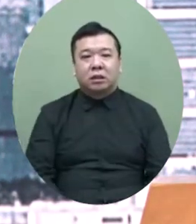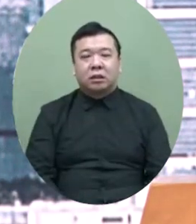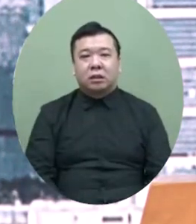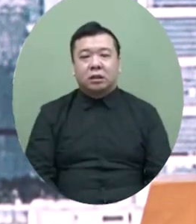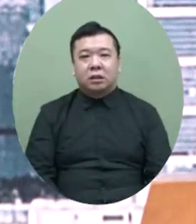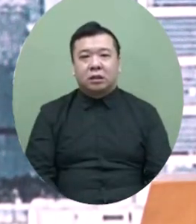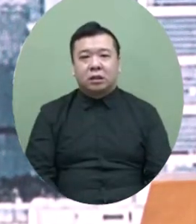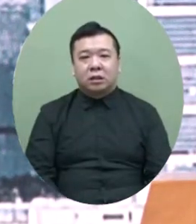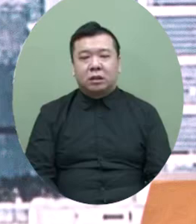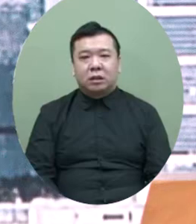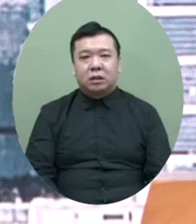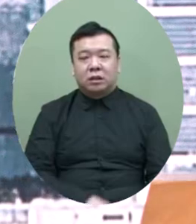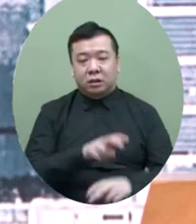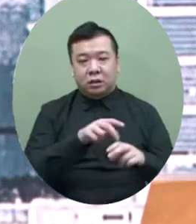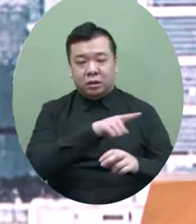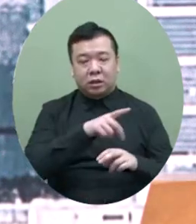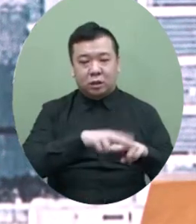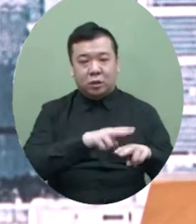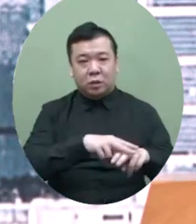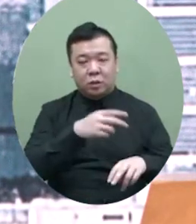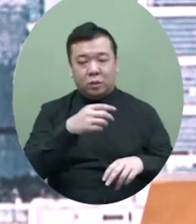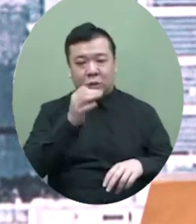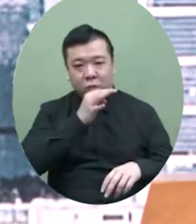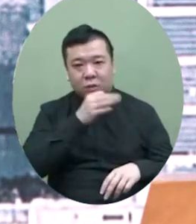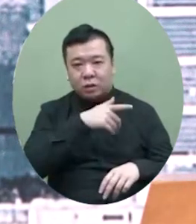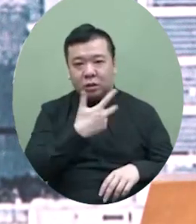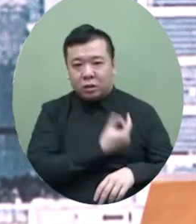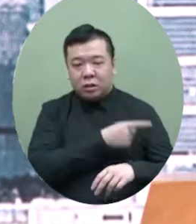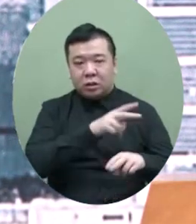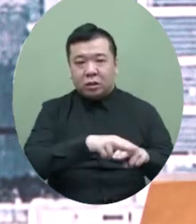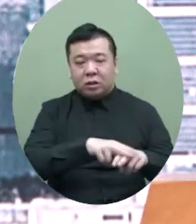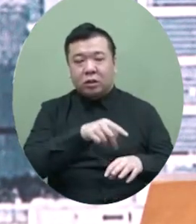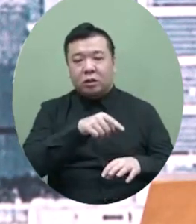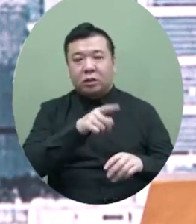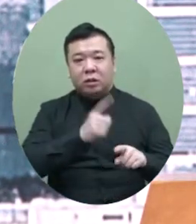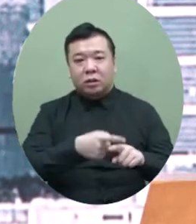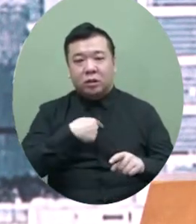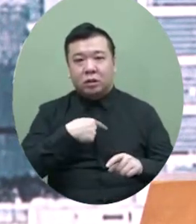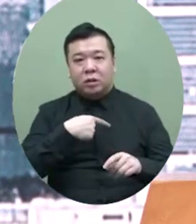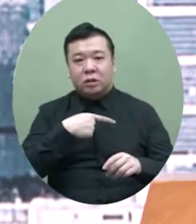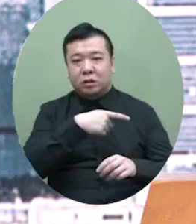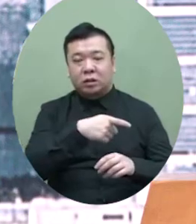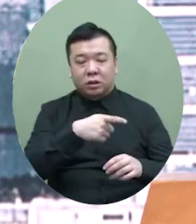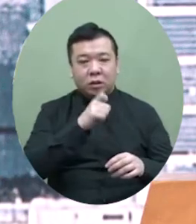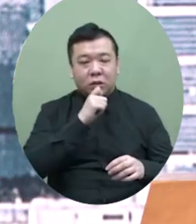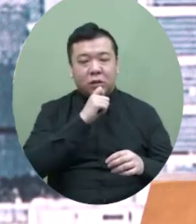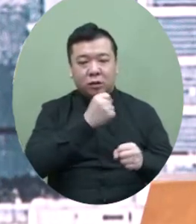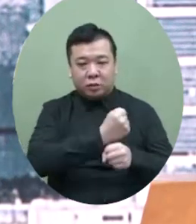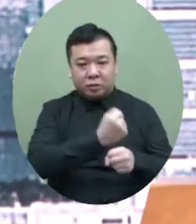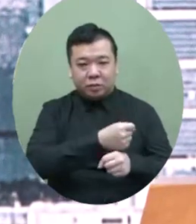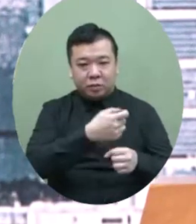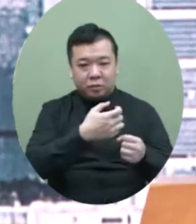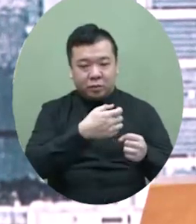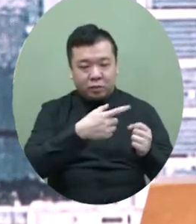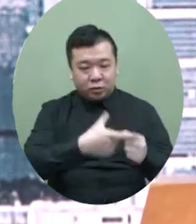Sinovac. And we have been liaising very closely with the manufacturer. The latest is we will be given